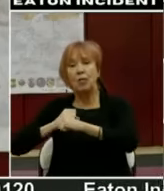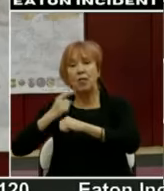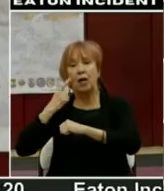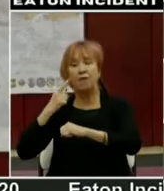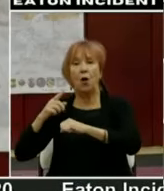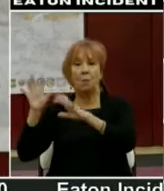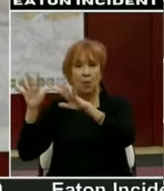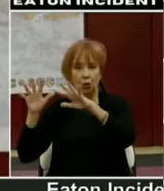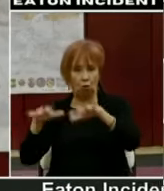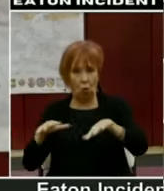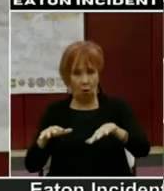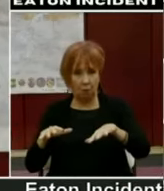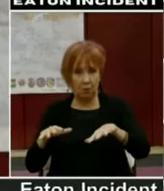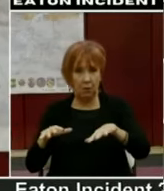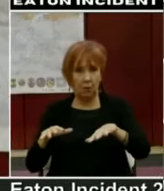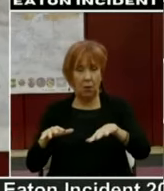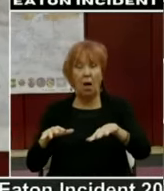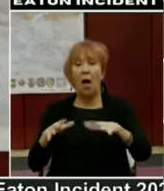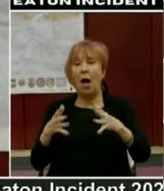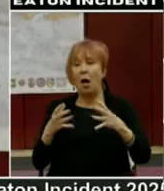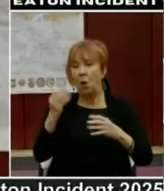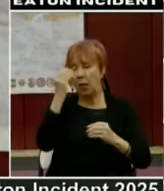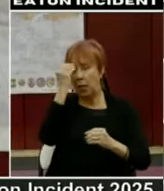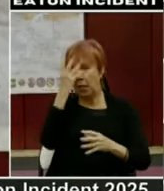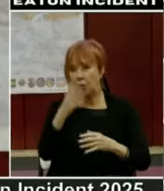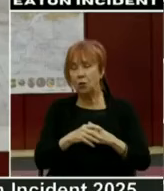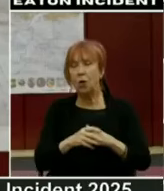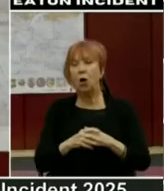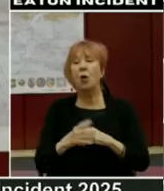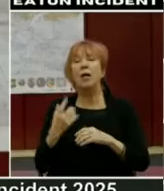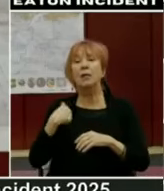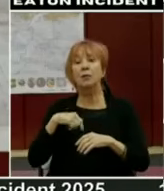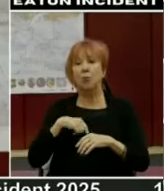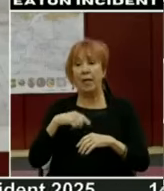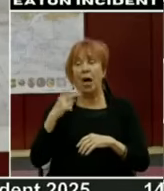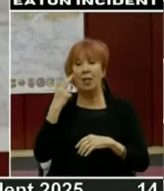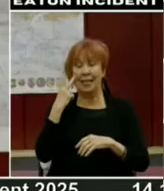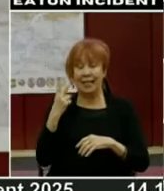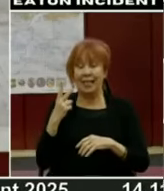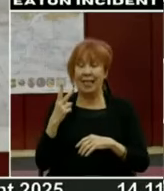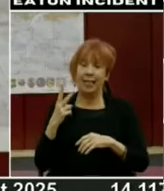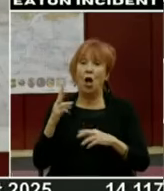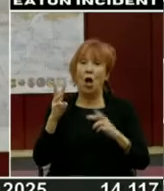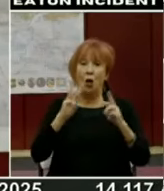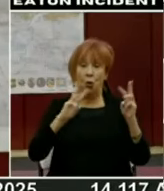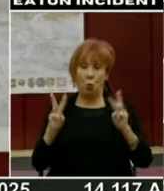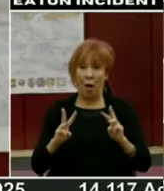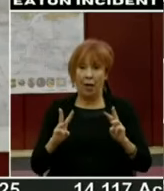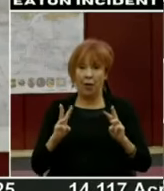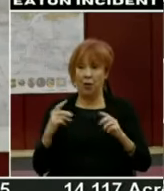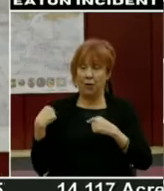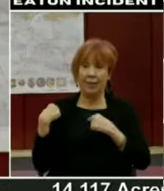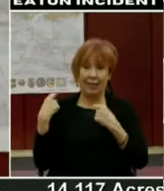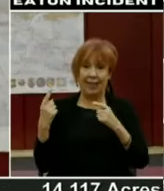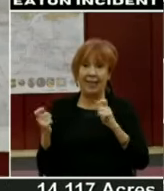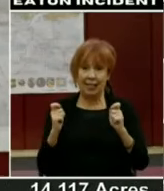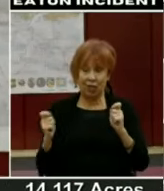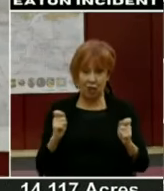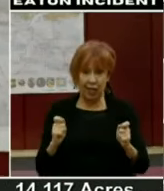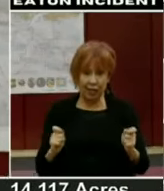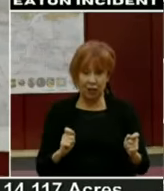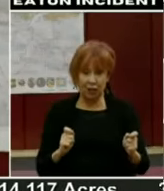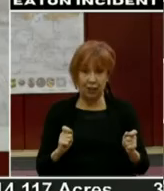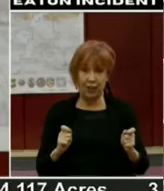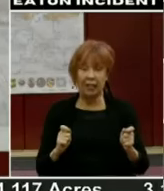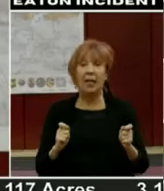One thing I have to tell you that is a little troubling is we are seeing a change in the weather pattern. We are expecting a change towards